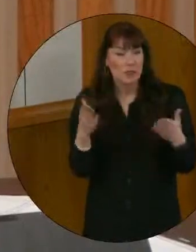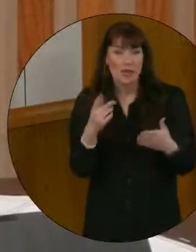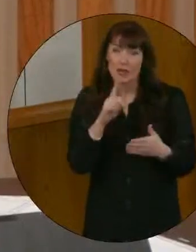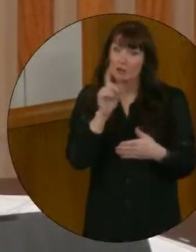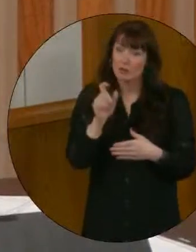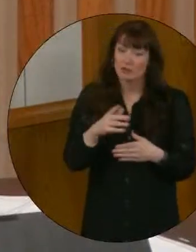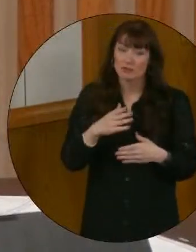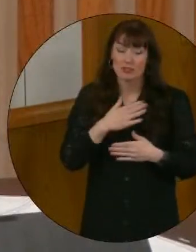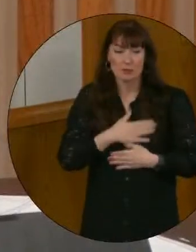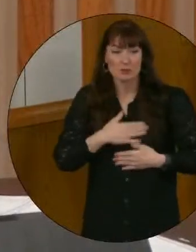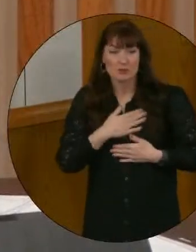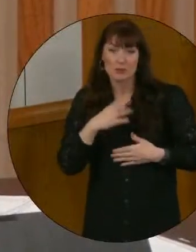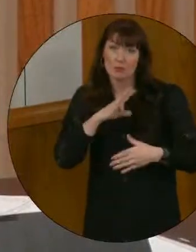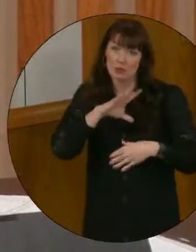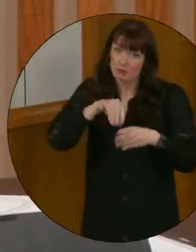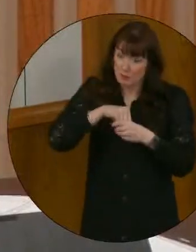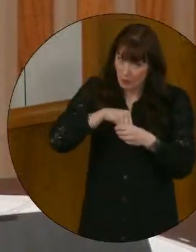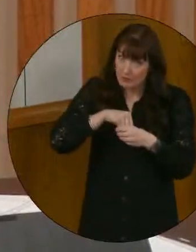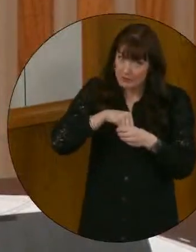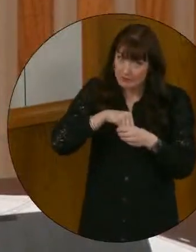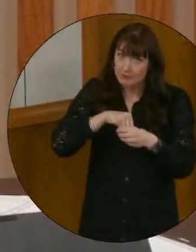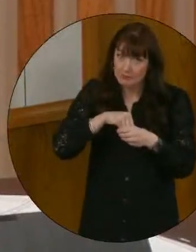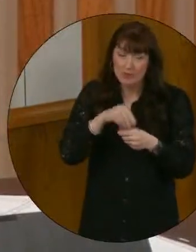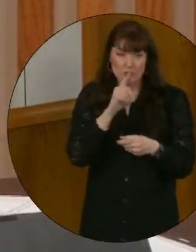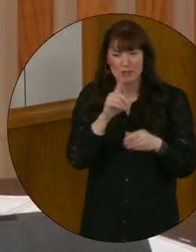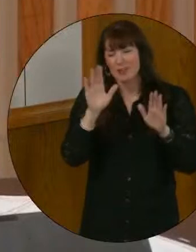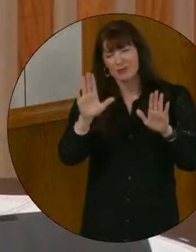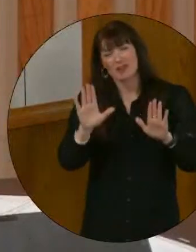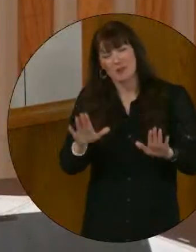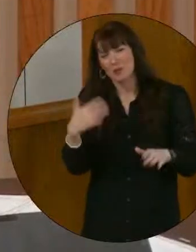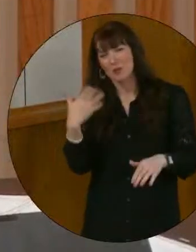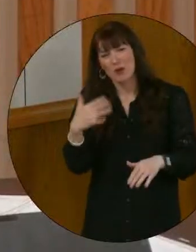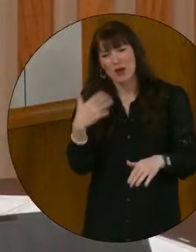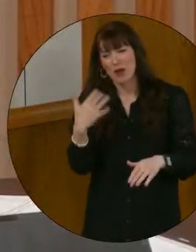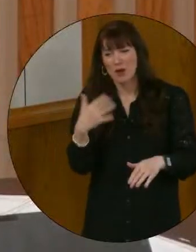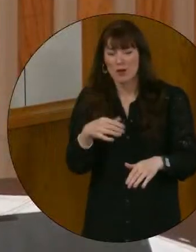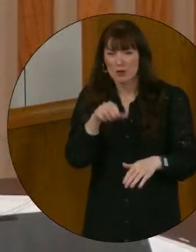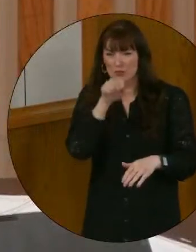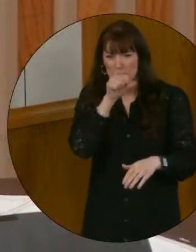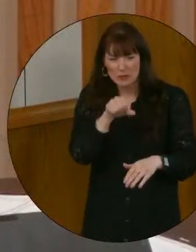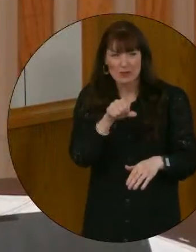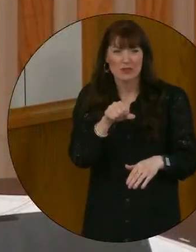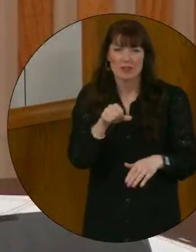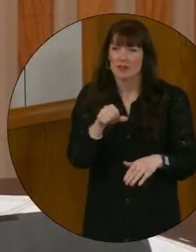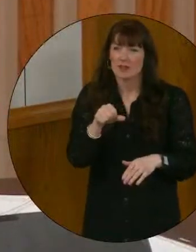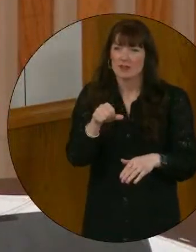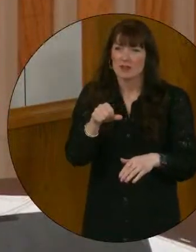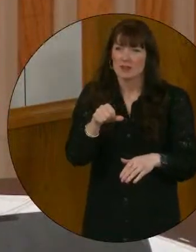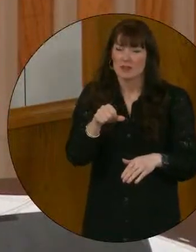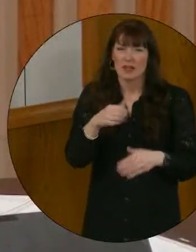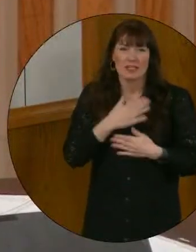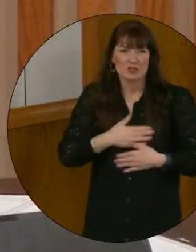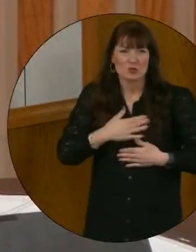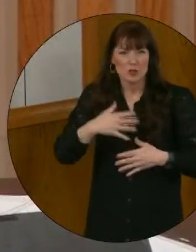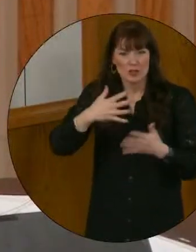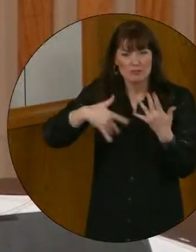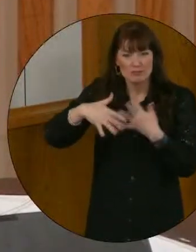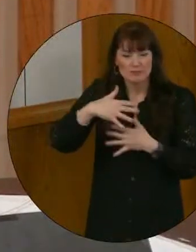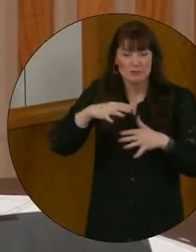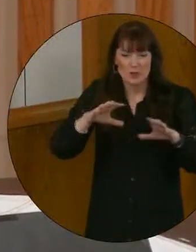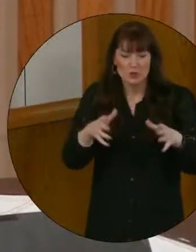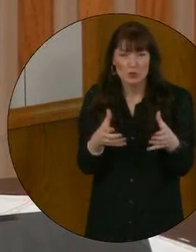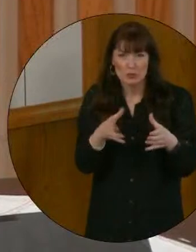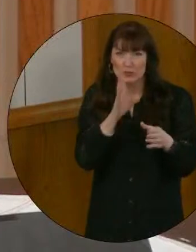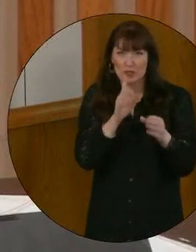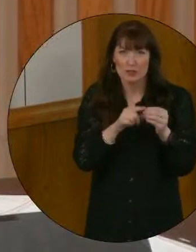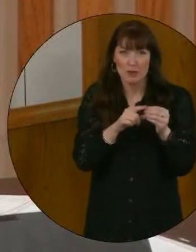appreciate the participation. It was phenomenal. I loved the group that I was in. My question is, we heard from the supply